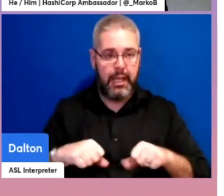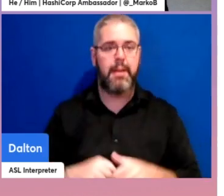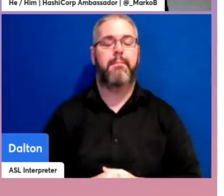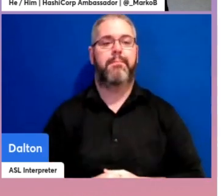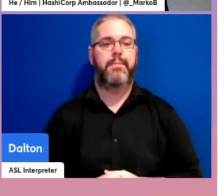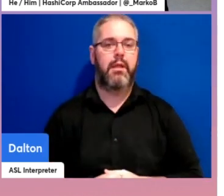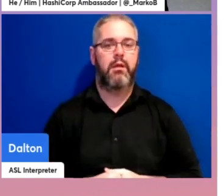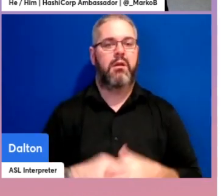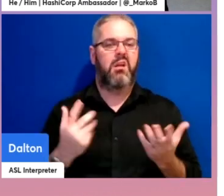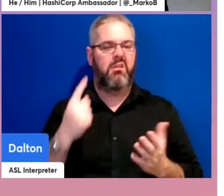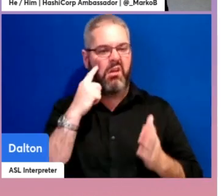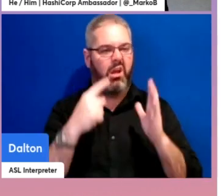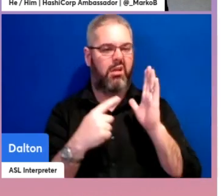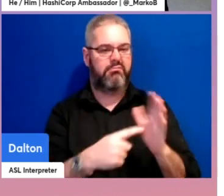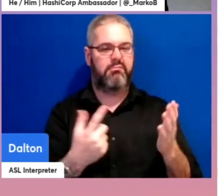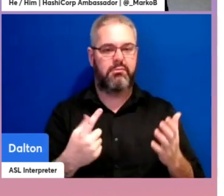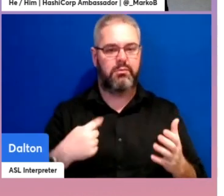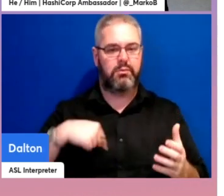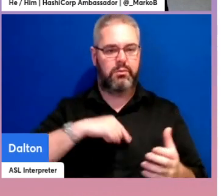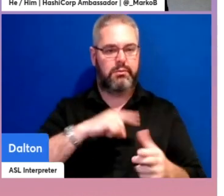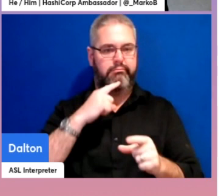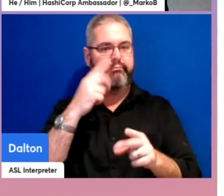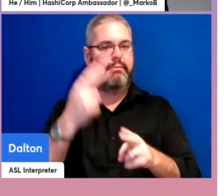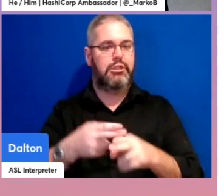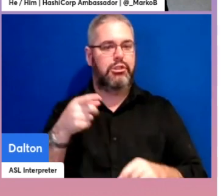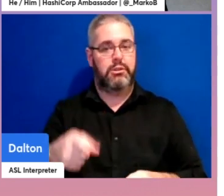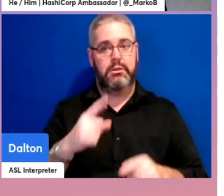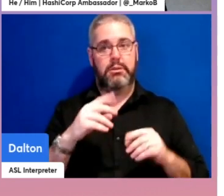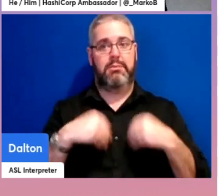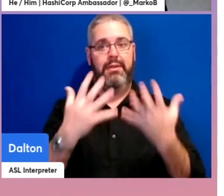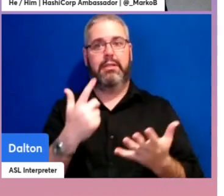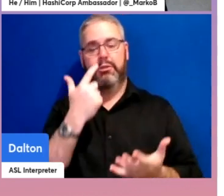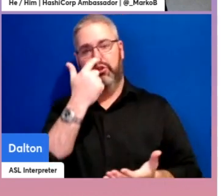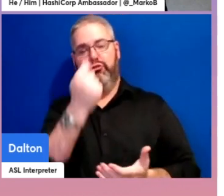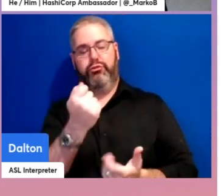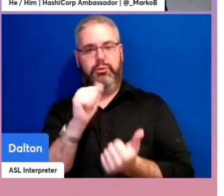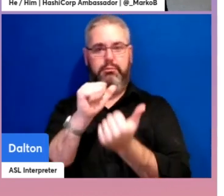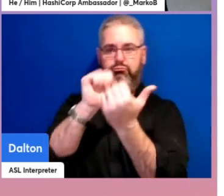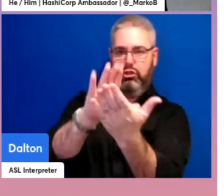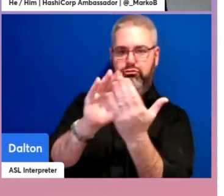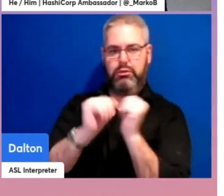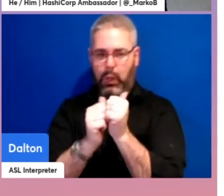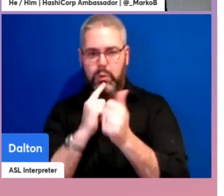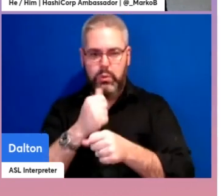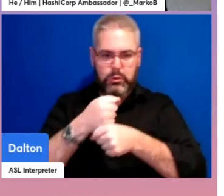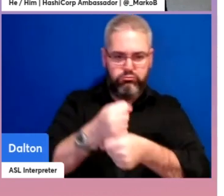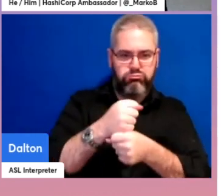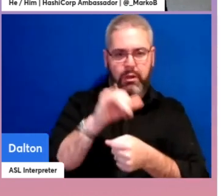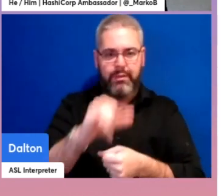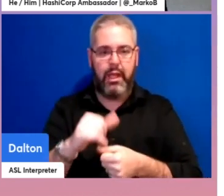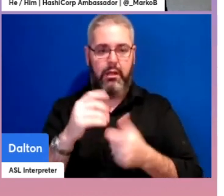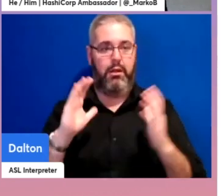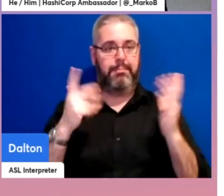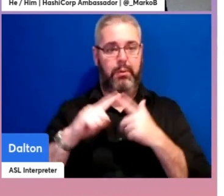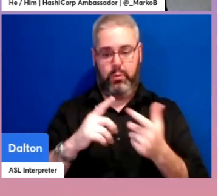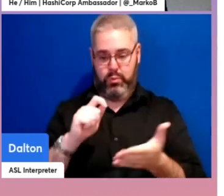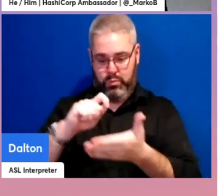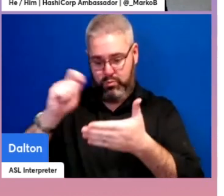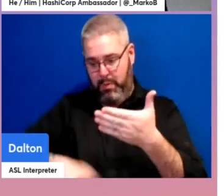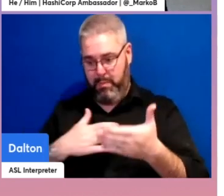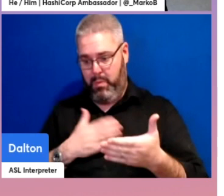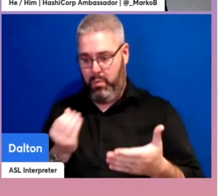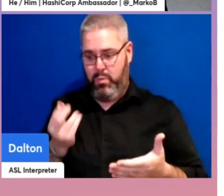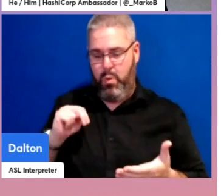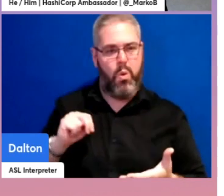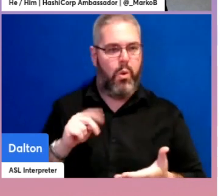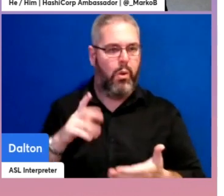It's, like I mentioned, it's still beta. It does provide an interesting approach how to generate that instead of writing it on your own. But what I've